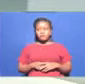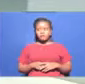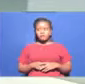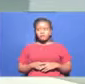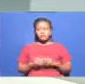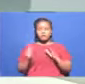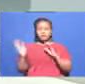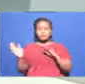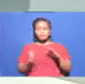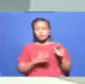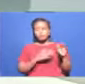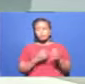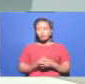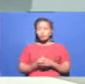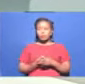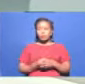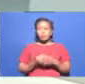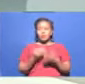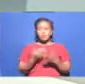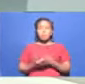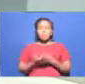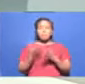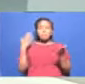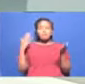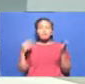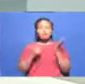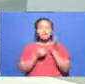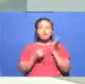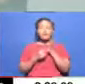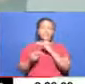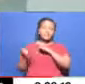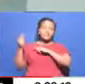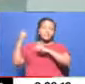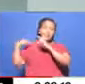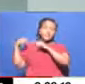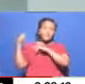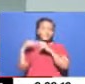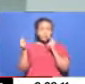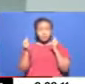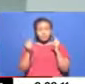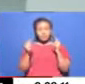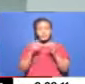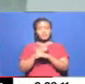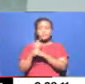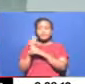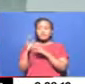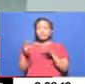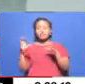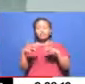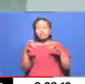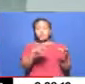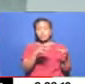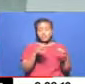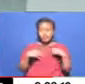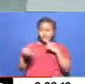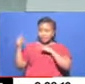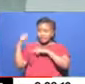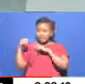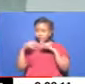Long before the advent of a modern judicial system, different communities in Kenya had devised traditional ways of pushing